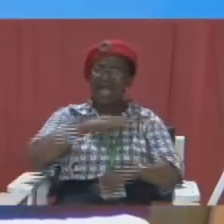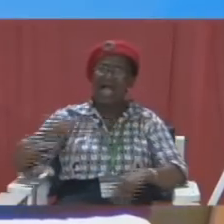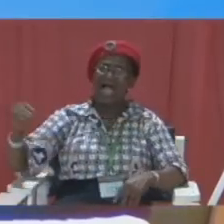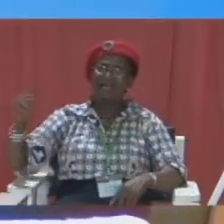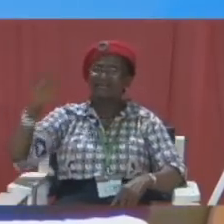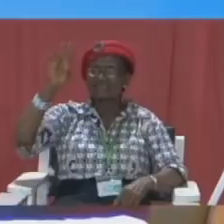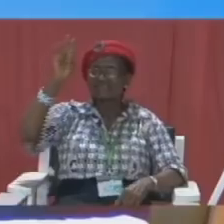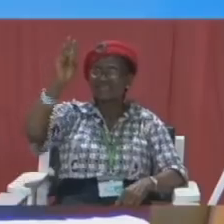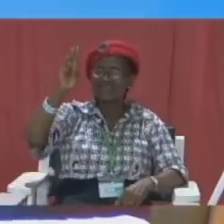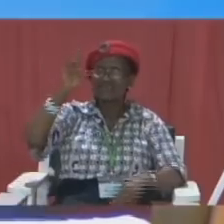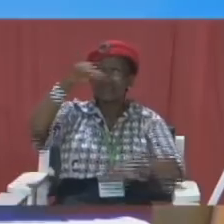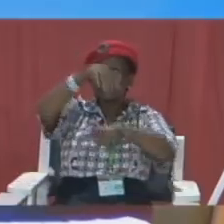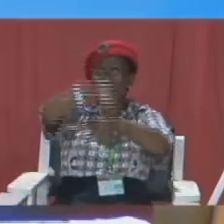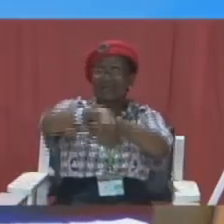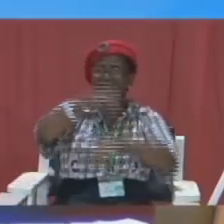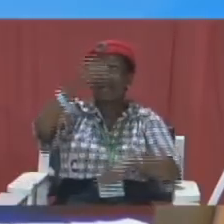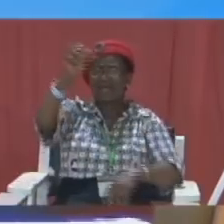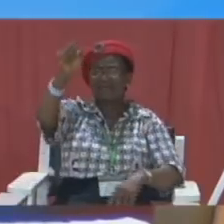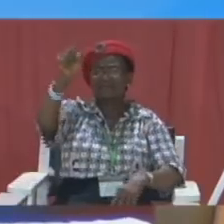nights,